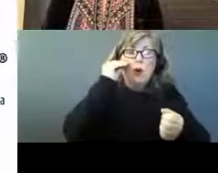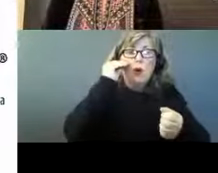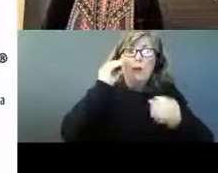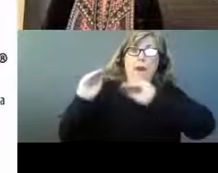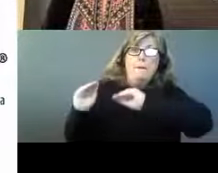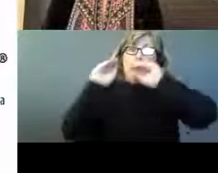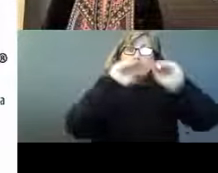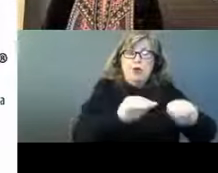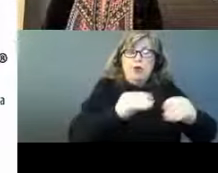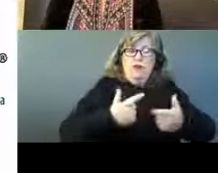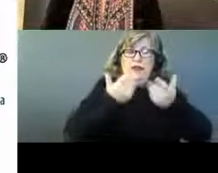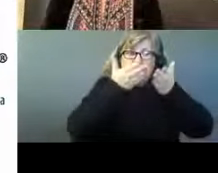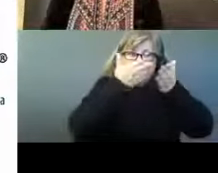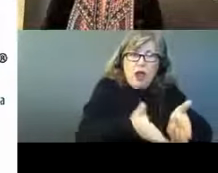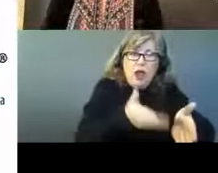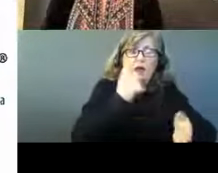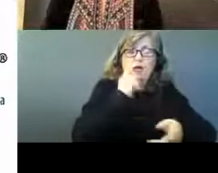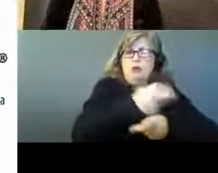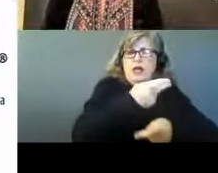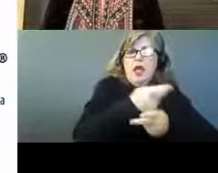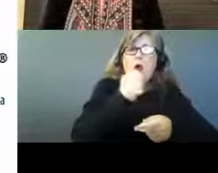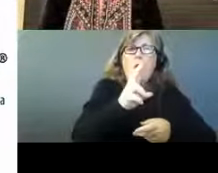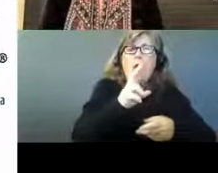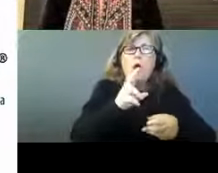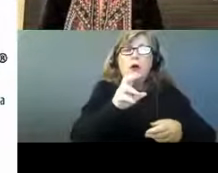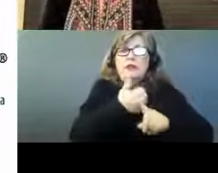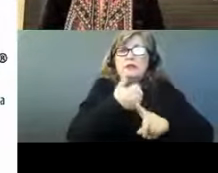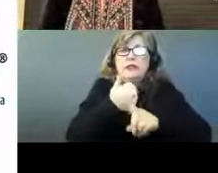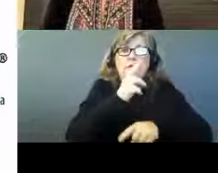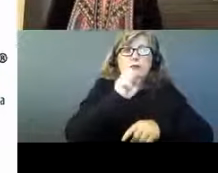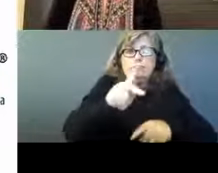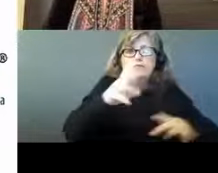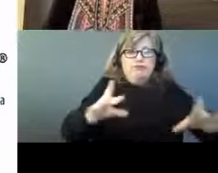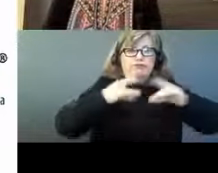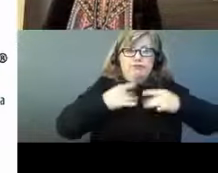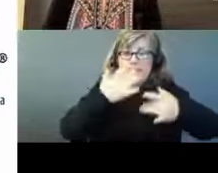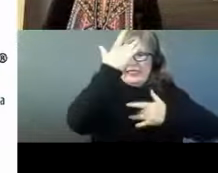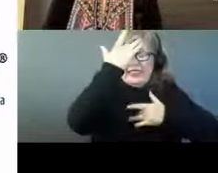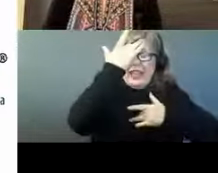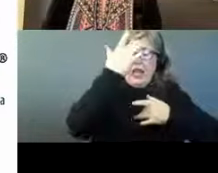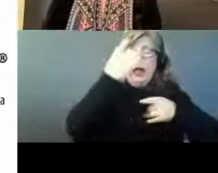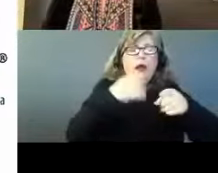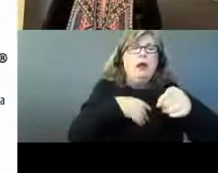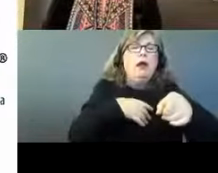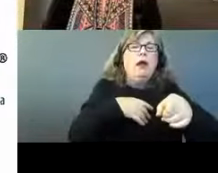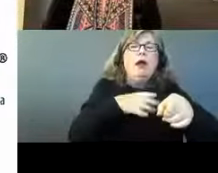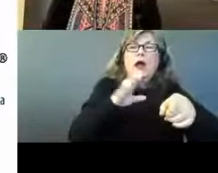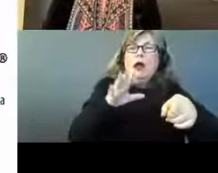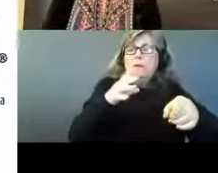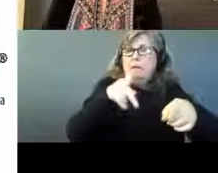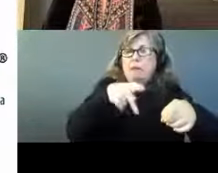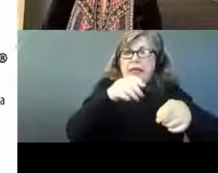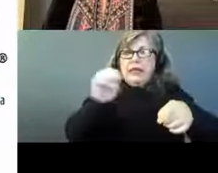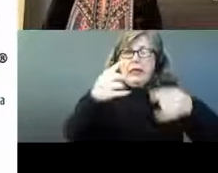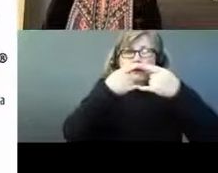to provide care, sometimes without proper personal protective equipment. We must ask ourselves